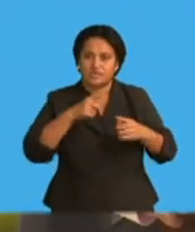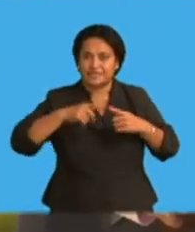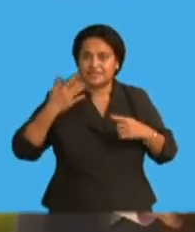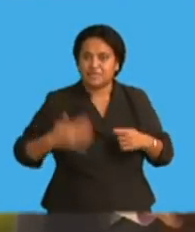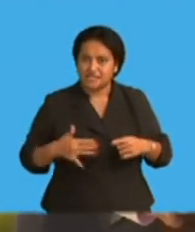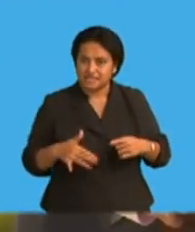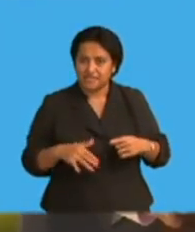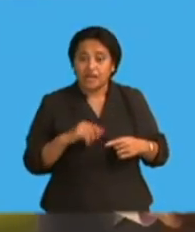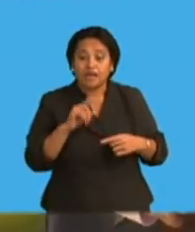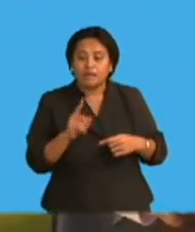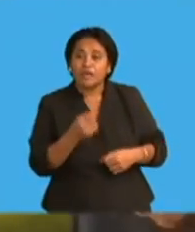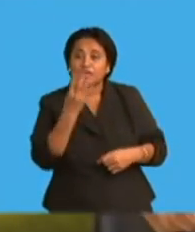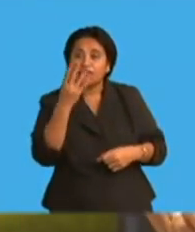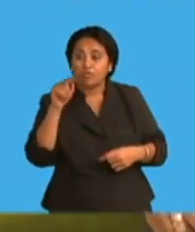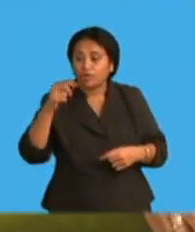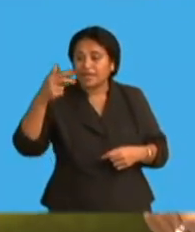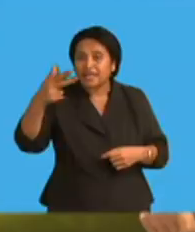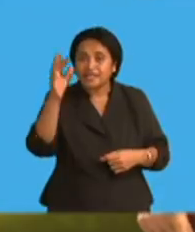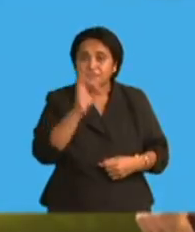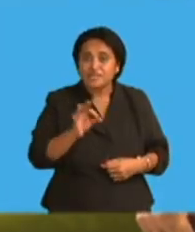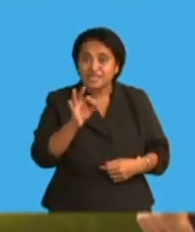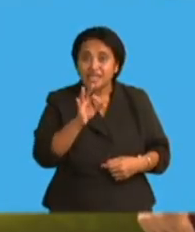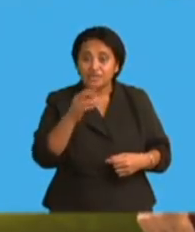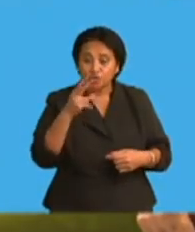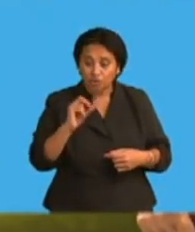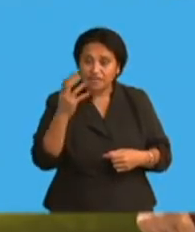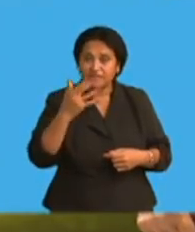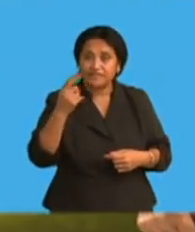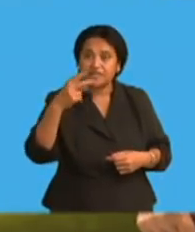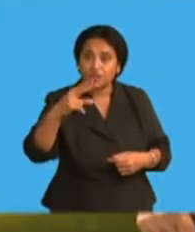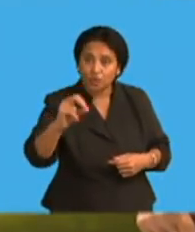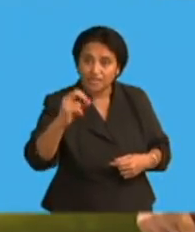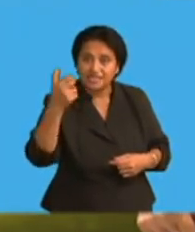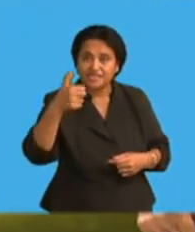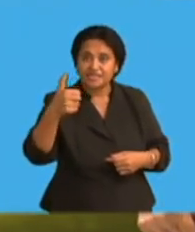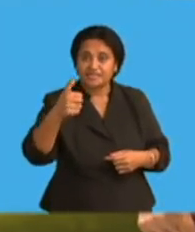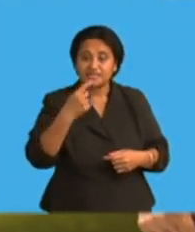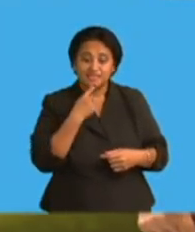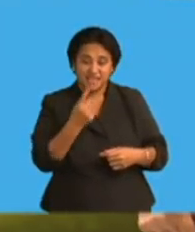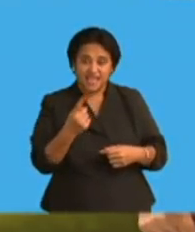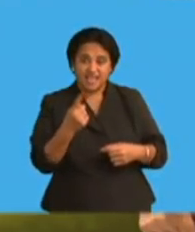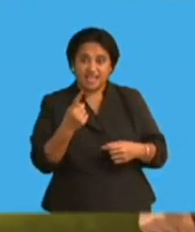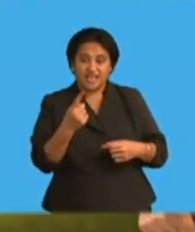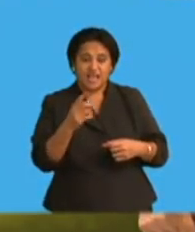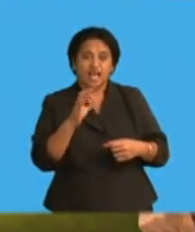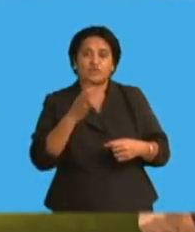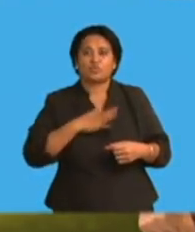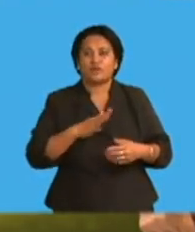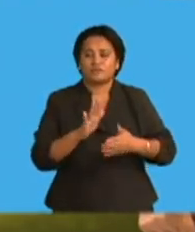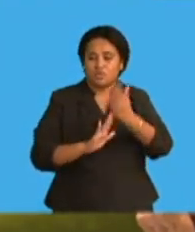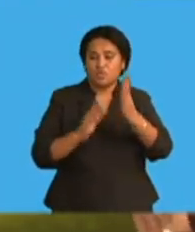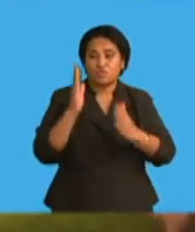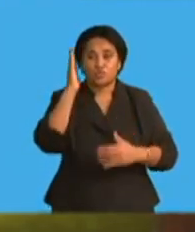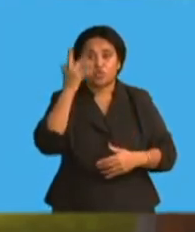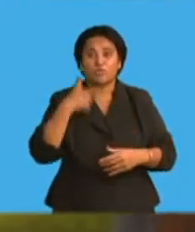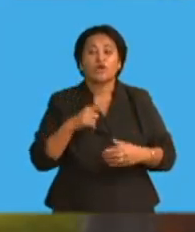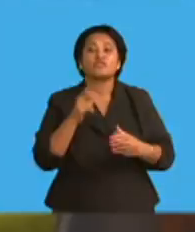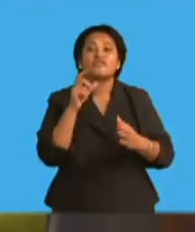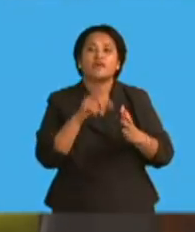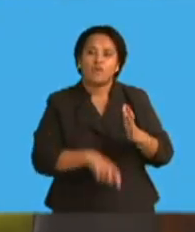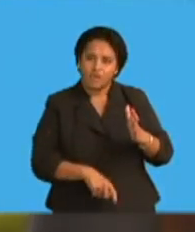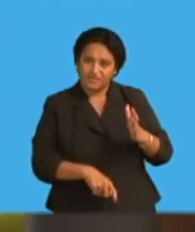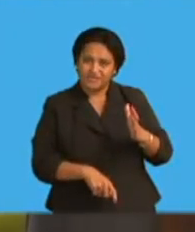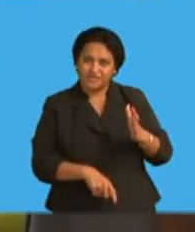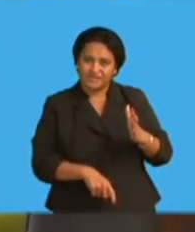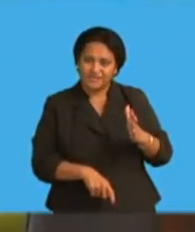Only 4.8% in 2015-2016 who dropped out of school said, I'm not going to school anymore because of cost. So, Madam Speaker,